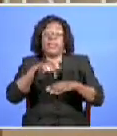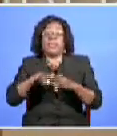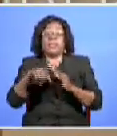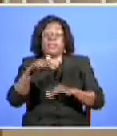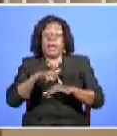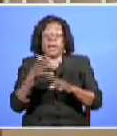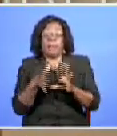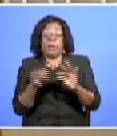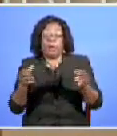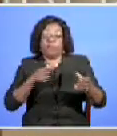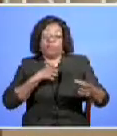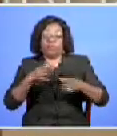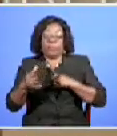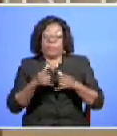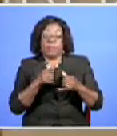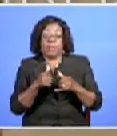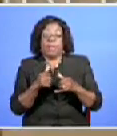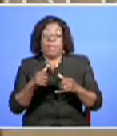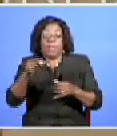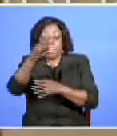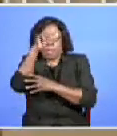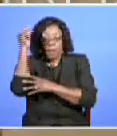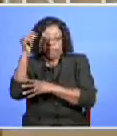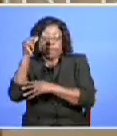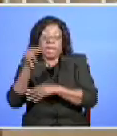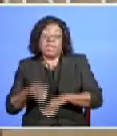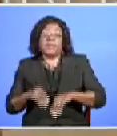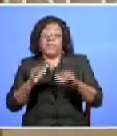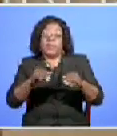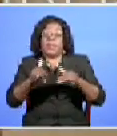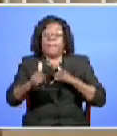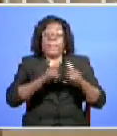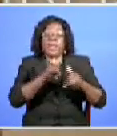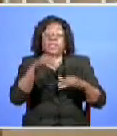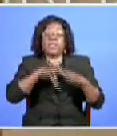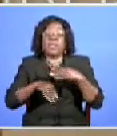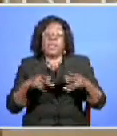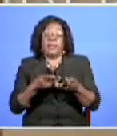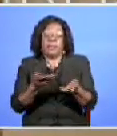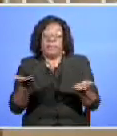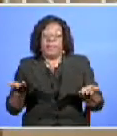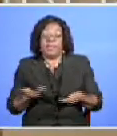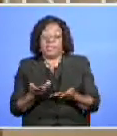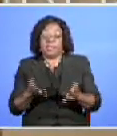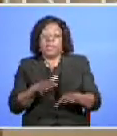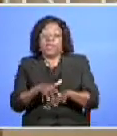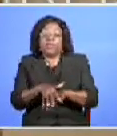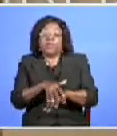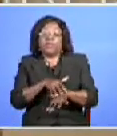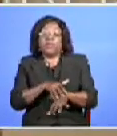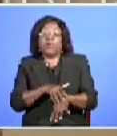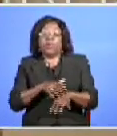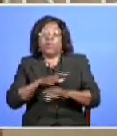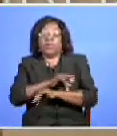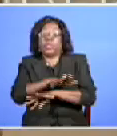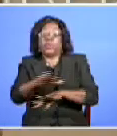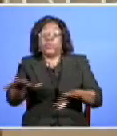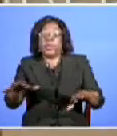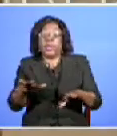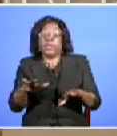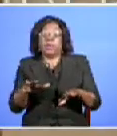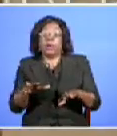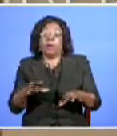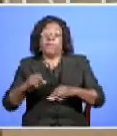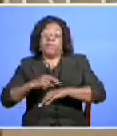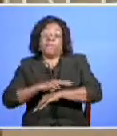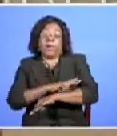has put measures in place to limit our physical contact with one another, to slow the spread of coronavirus.